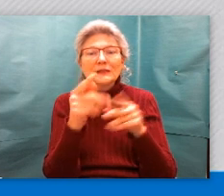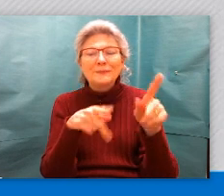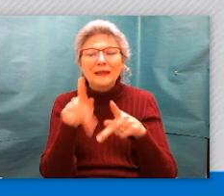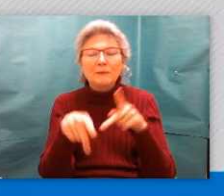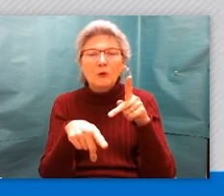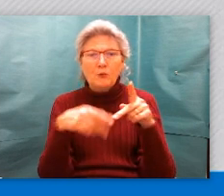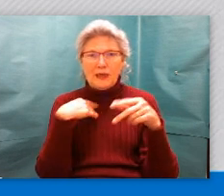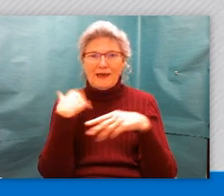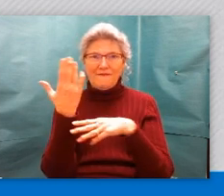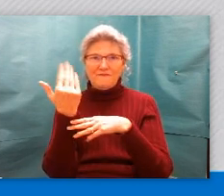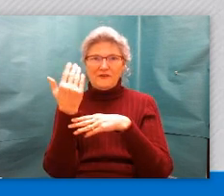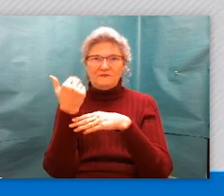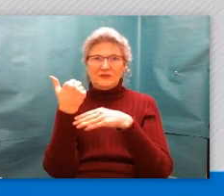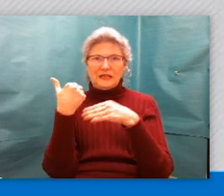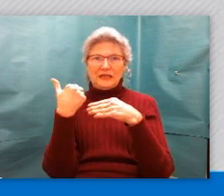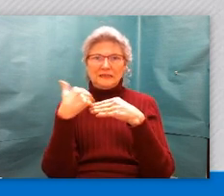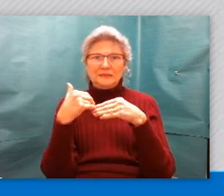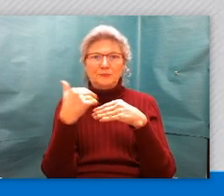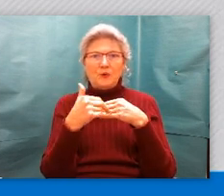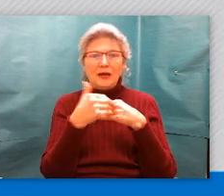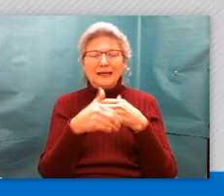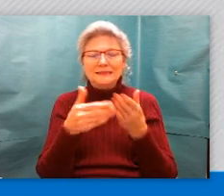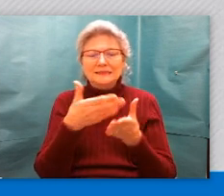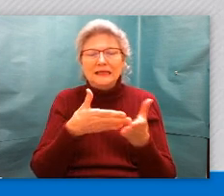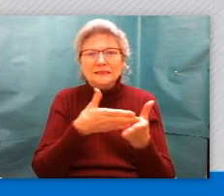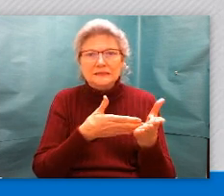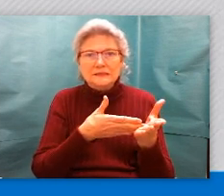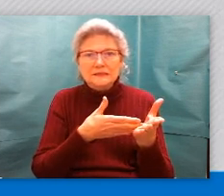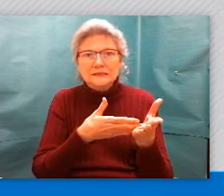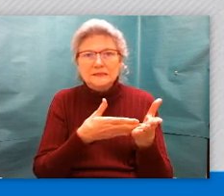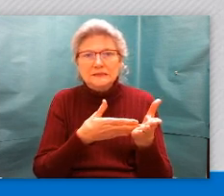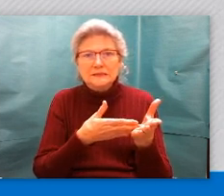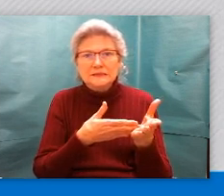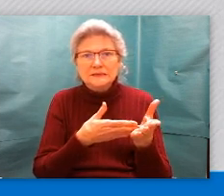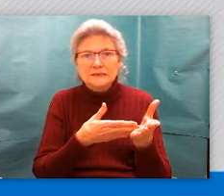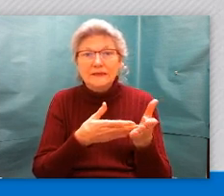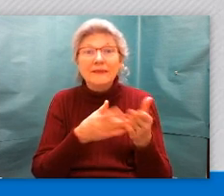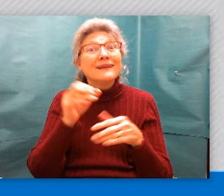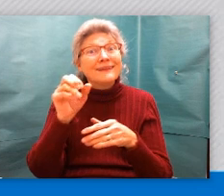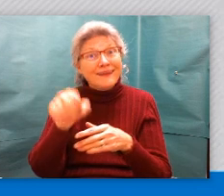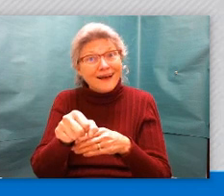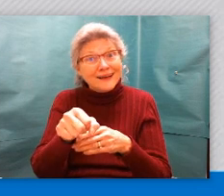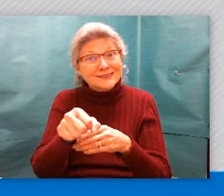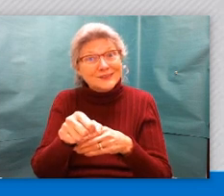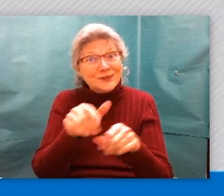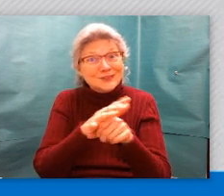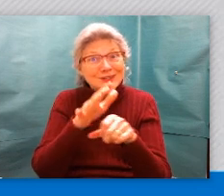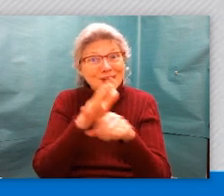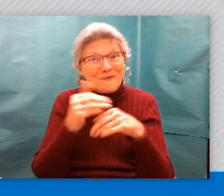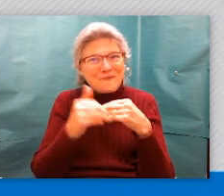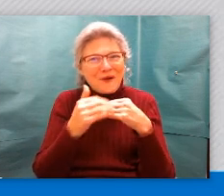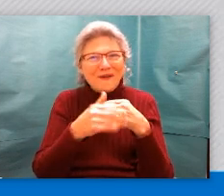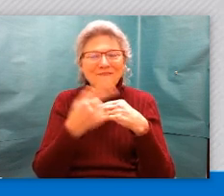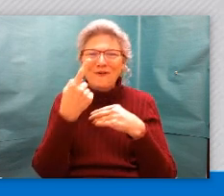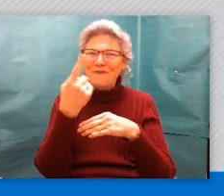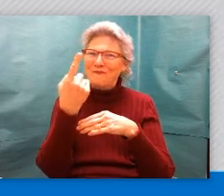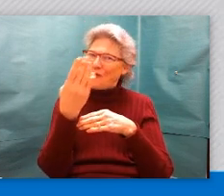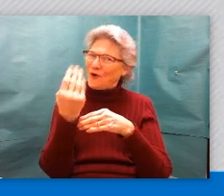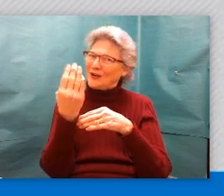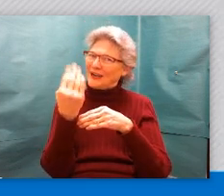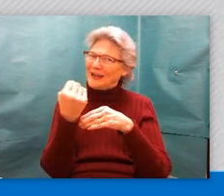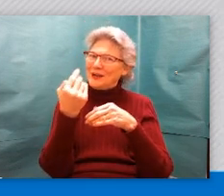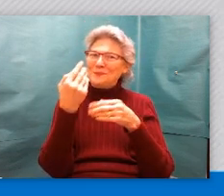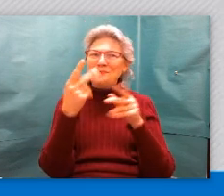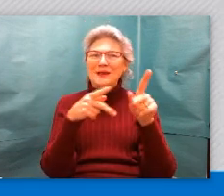we have 15 1/6 slices. Then yes, there is enough bread for 14 people to